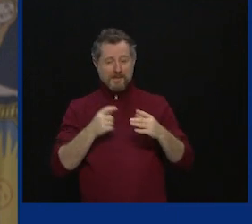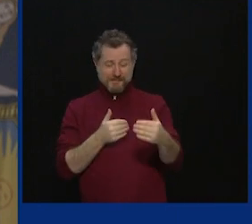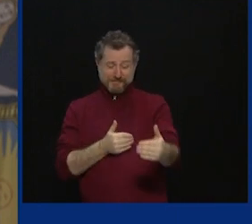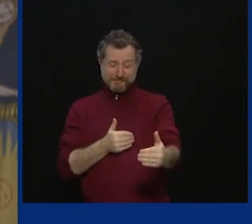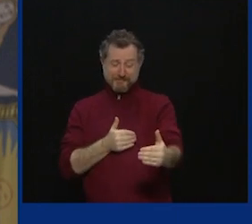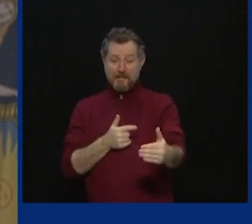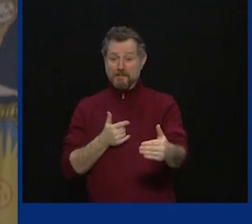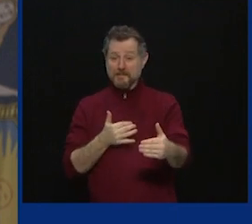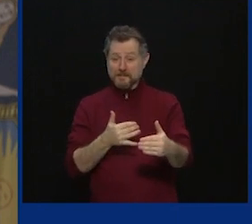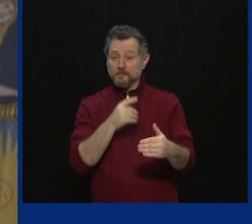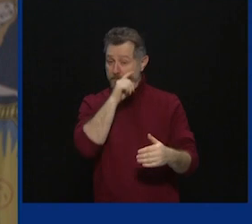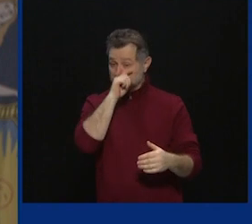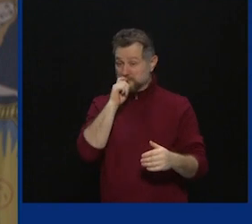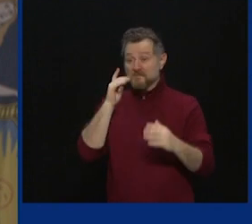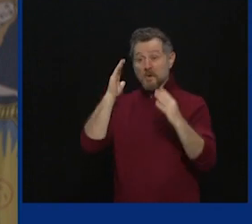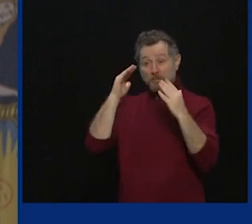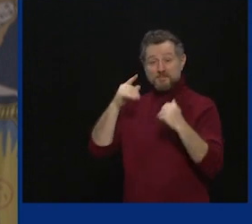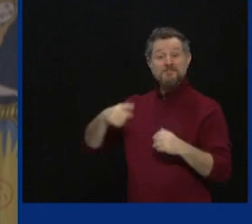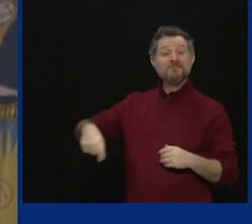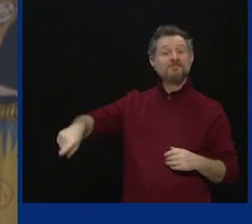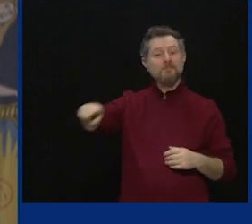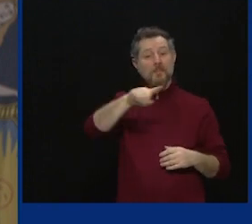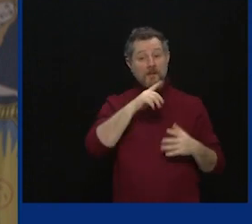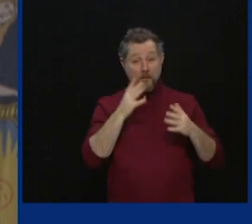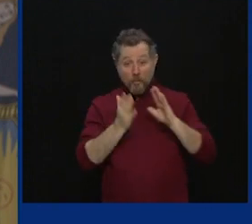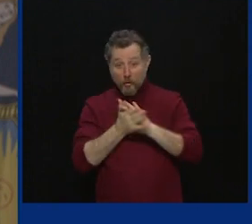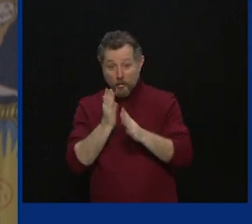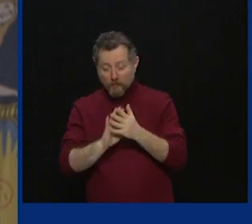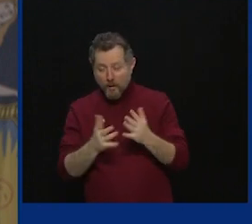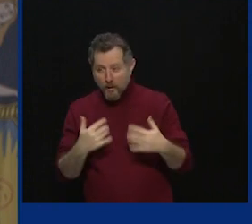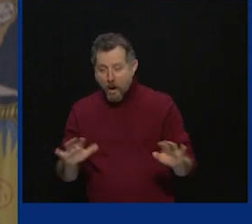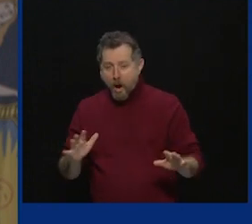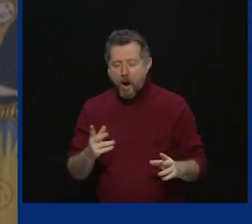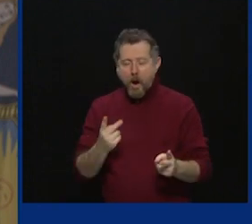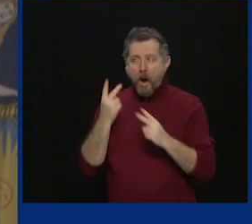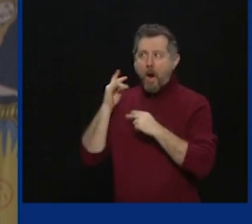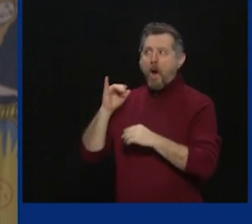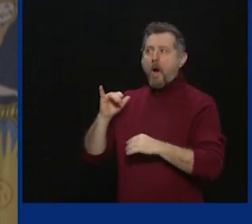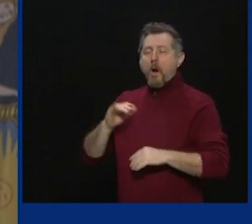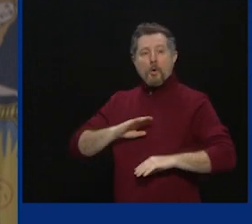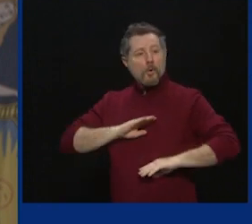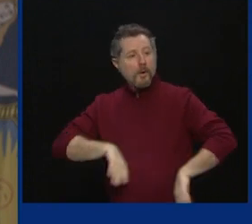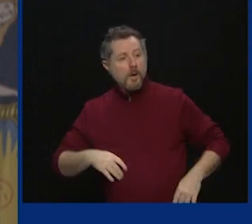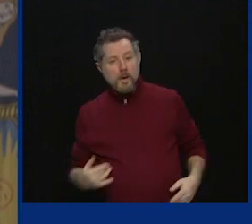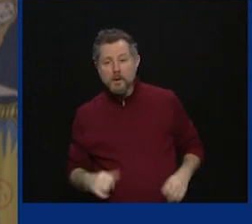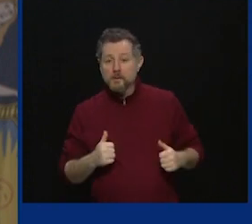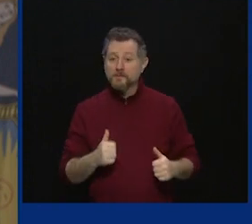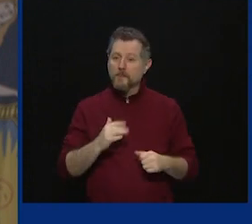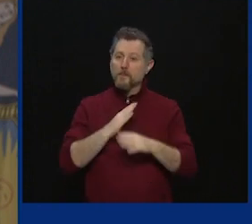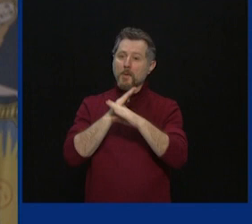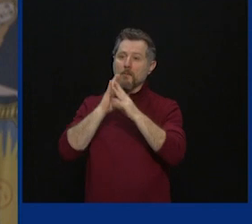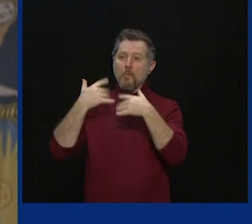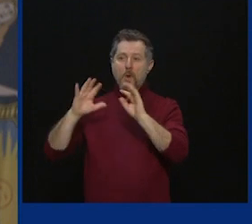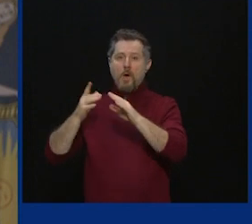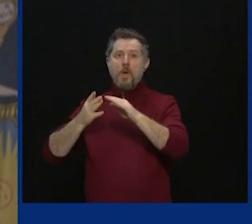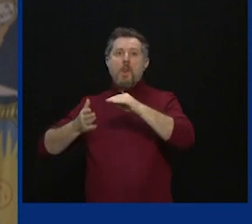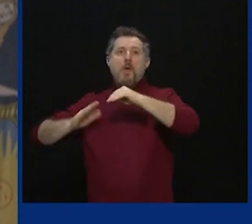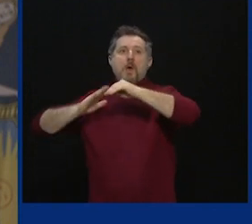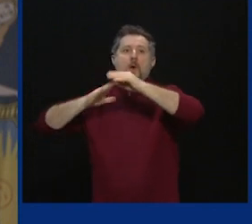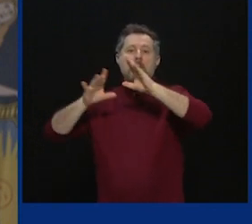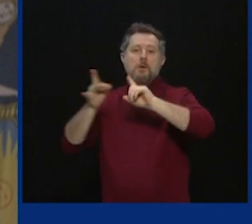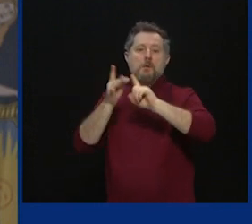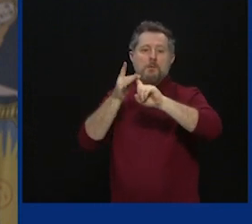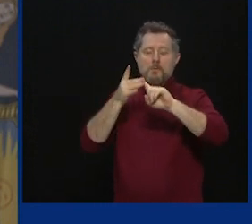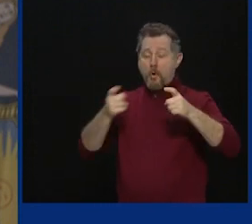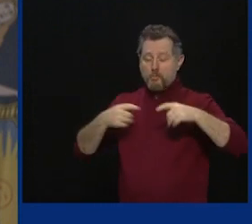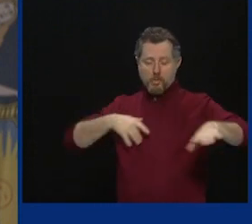were able to beat this back, or at least keep it from escalating at a scale that we cannot handle. And that's what I'm trying so hard to avoid, because I